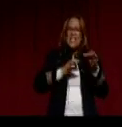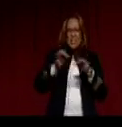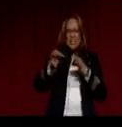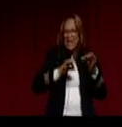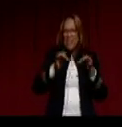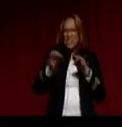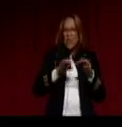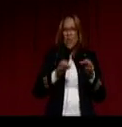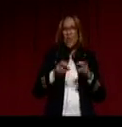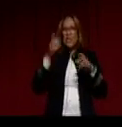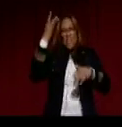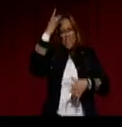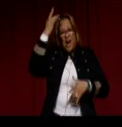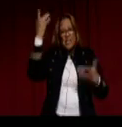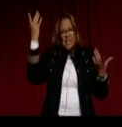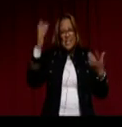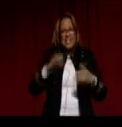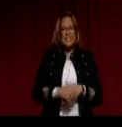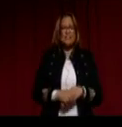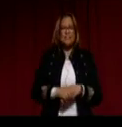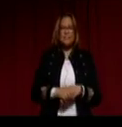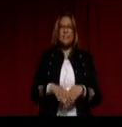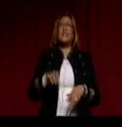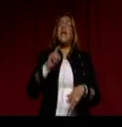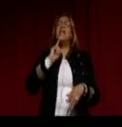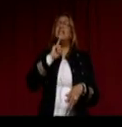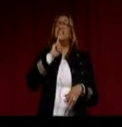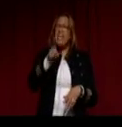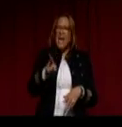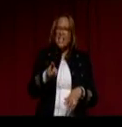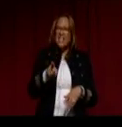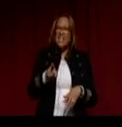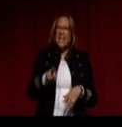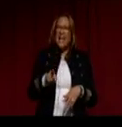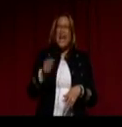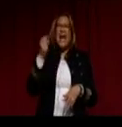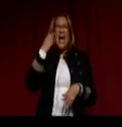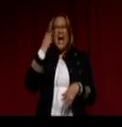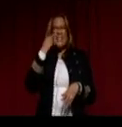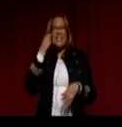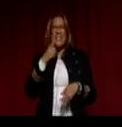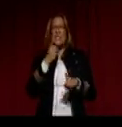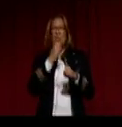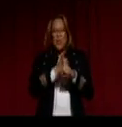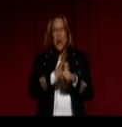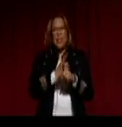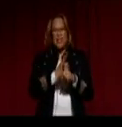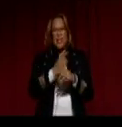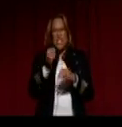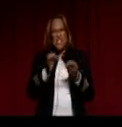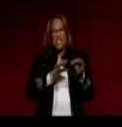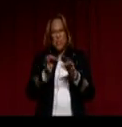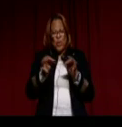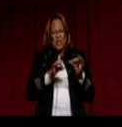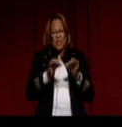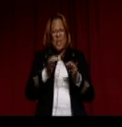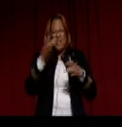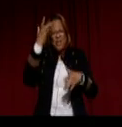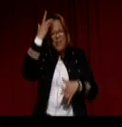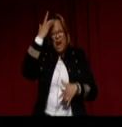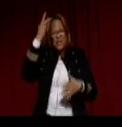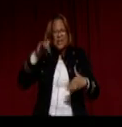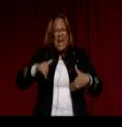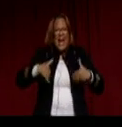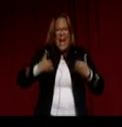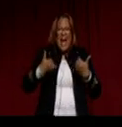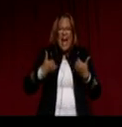is, everything that Terry just said? You want to add to it? Yeah, absolutely. I think Terry is dead on with his description of the virus and how